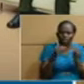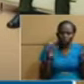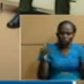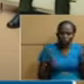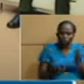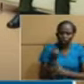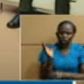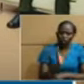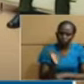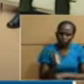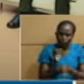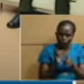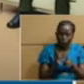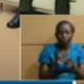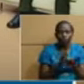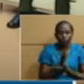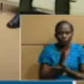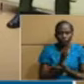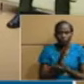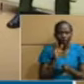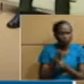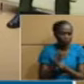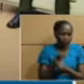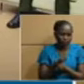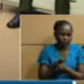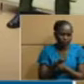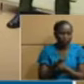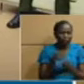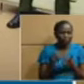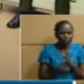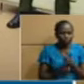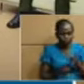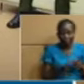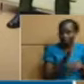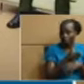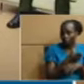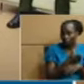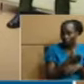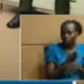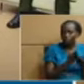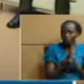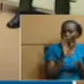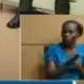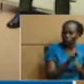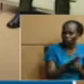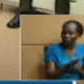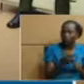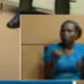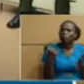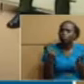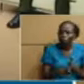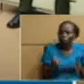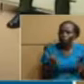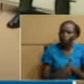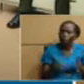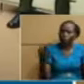Commission are exactly those. The things you're dealing with at the ministry are exactly those. What is the problem and how do you get to